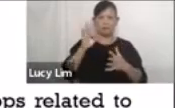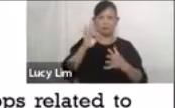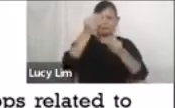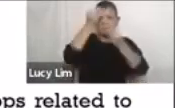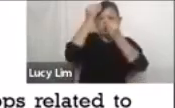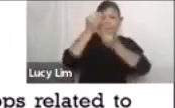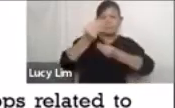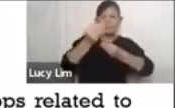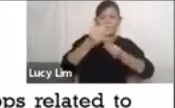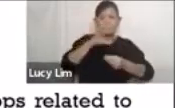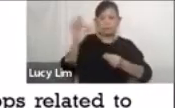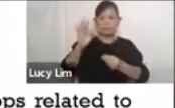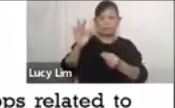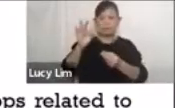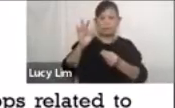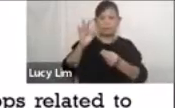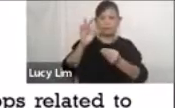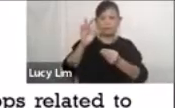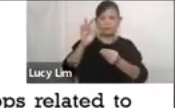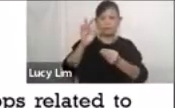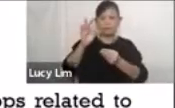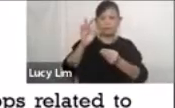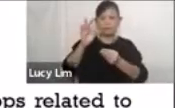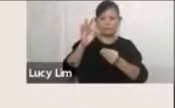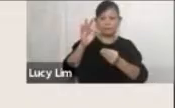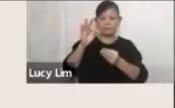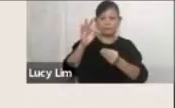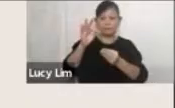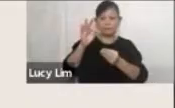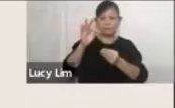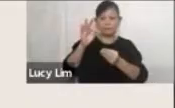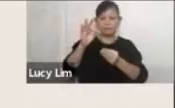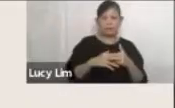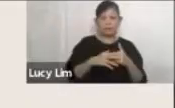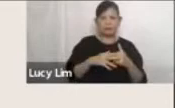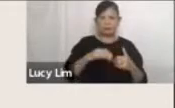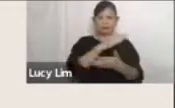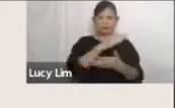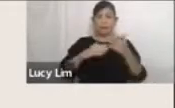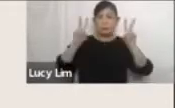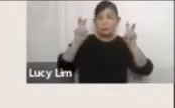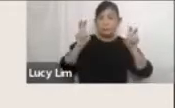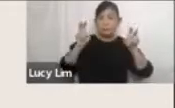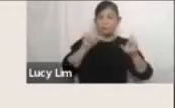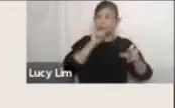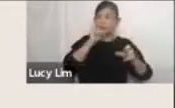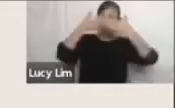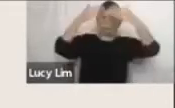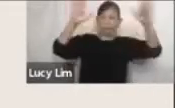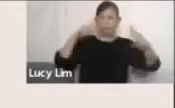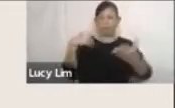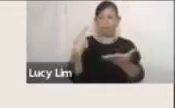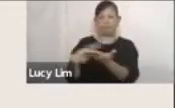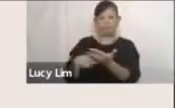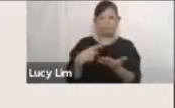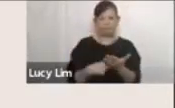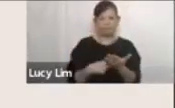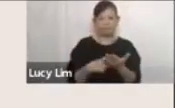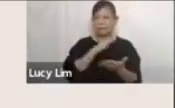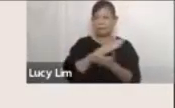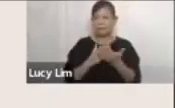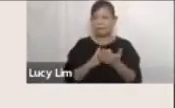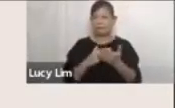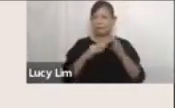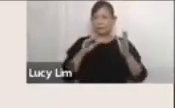with disabilities. So the next thematic area is the methods used. So the participants had